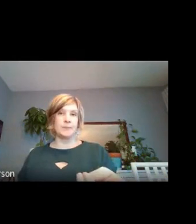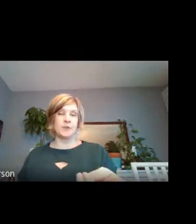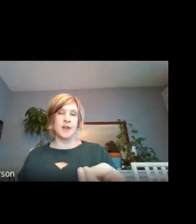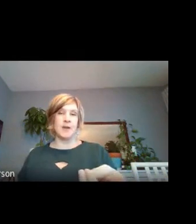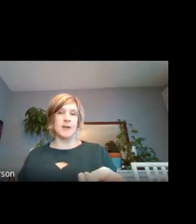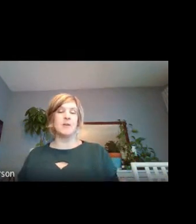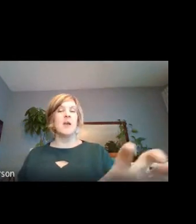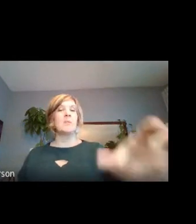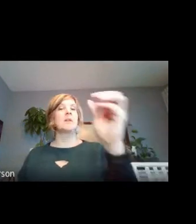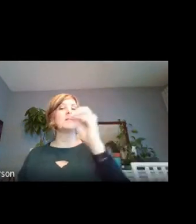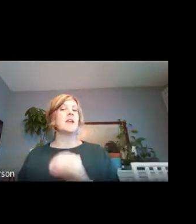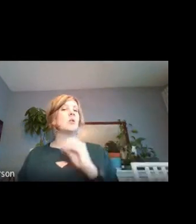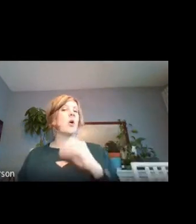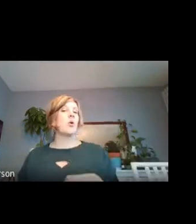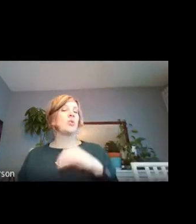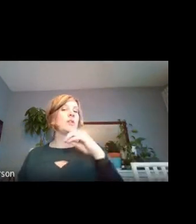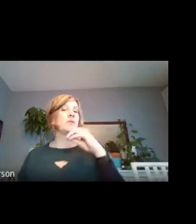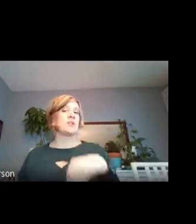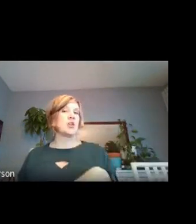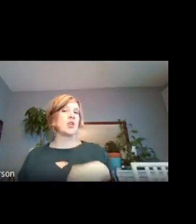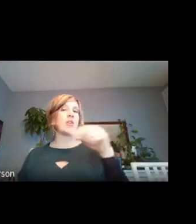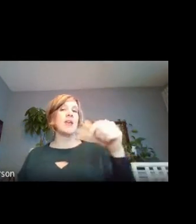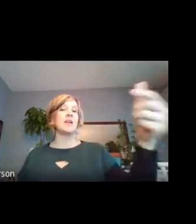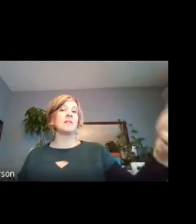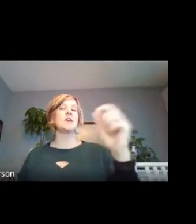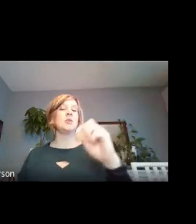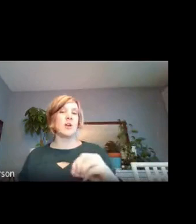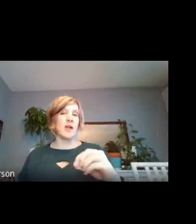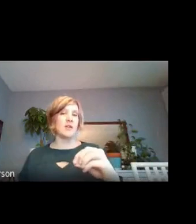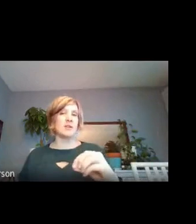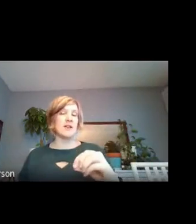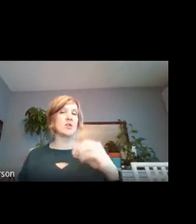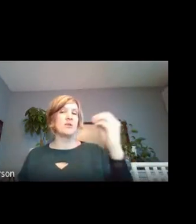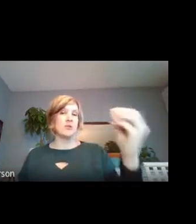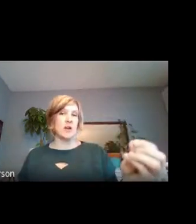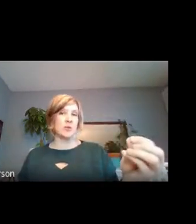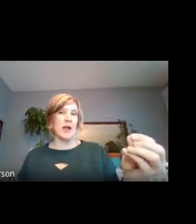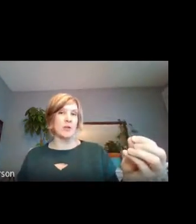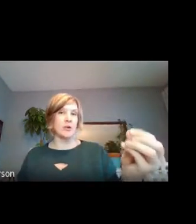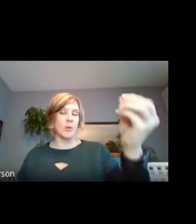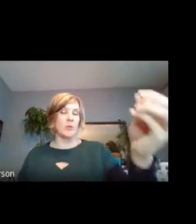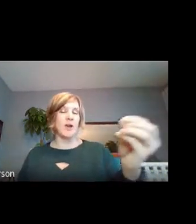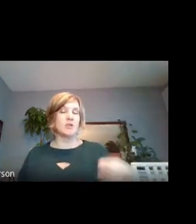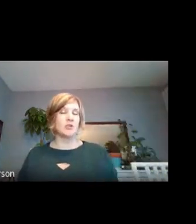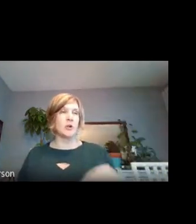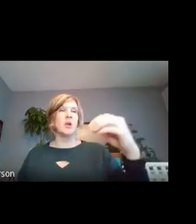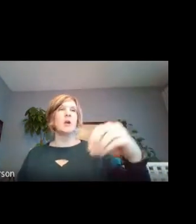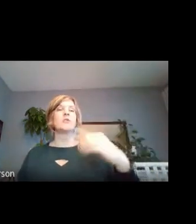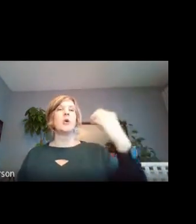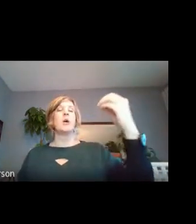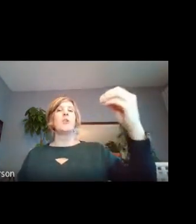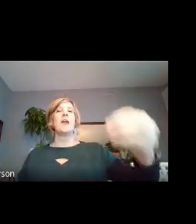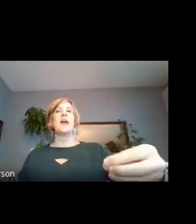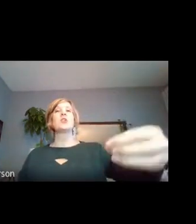does that make sense because they don't own the invitation they can't see who's on that invitation if you've done it for calendar the way we've asked you to